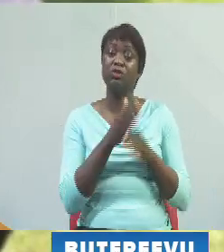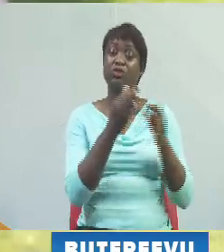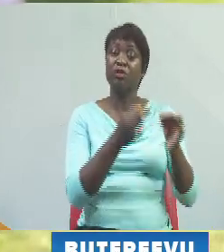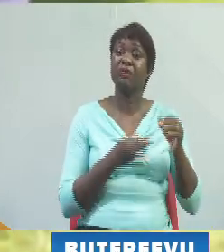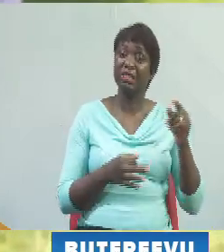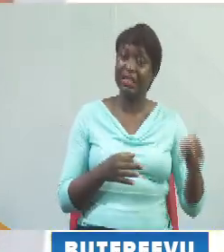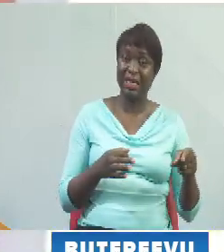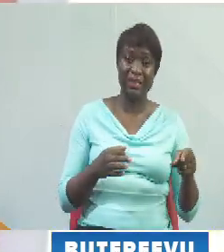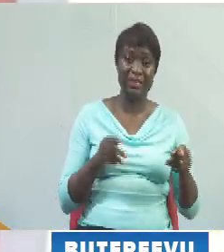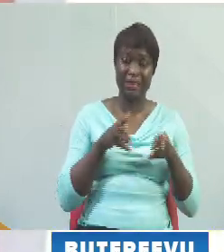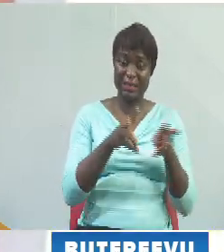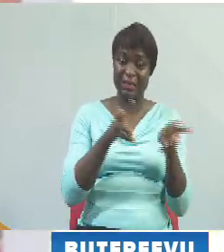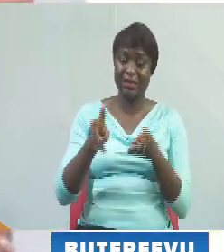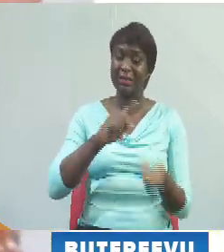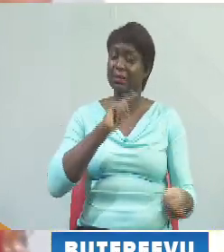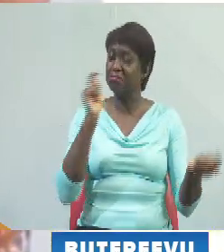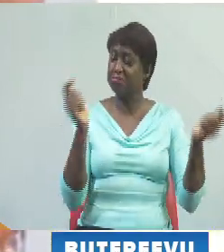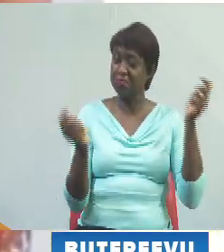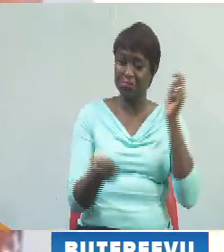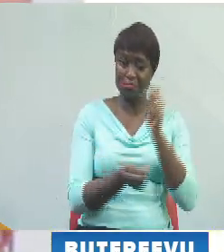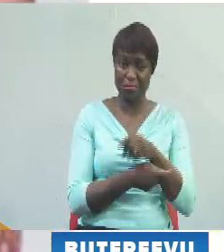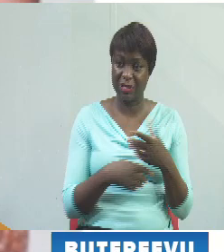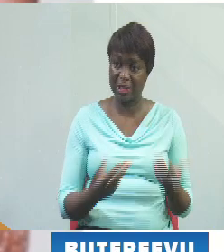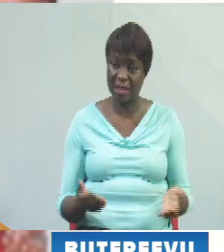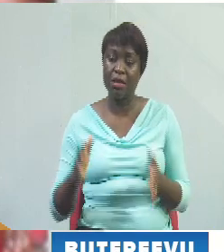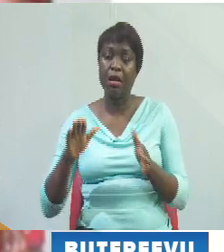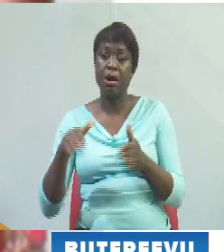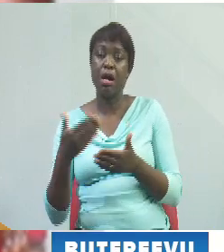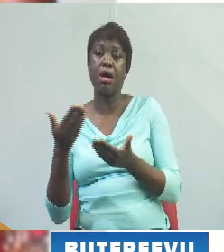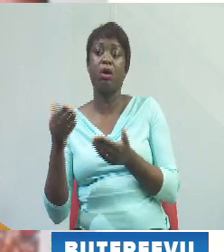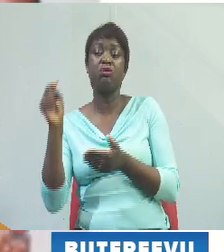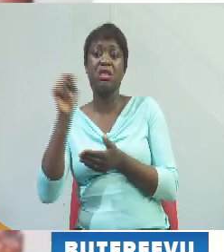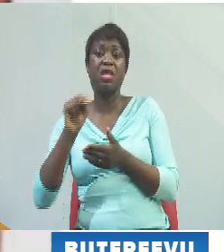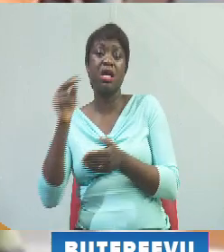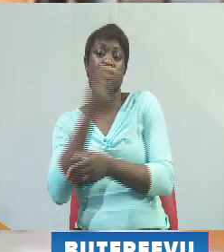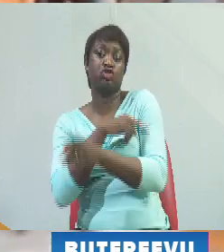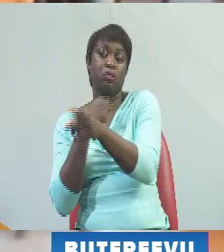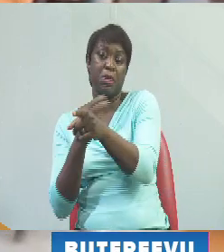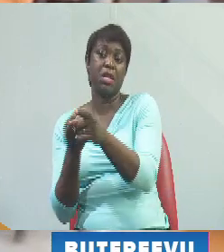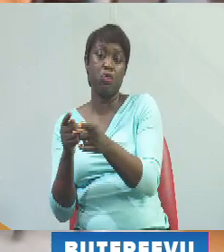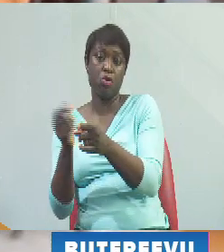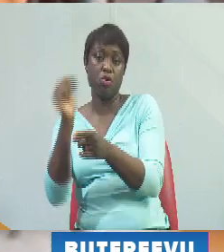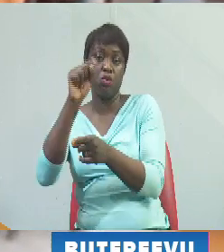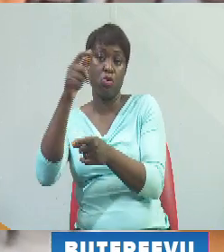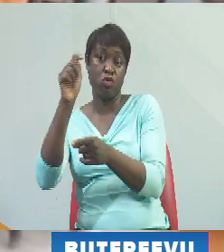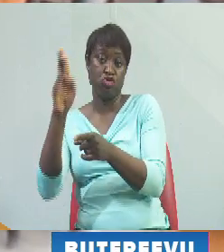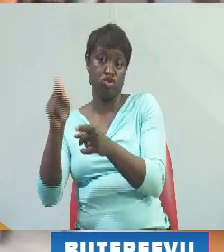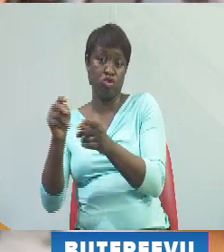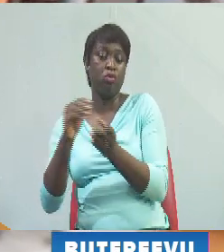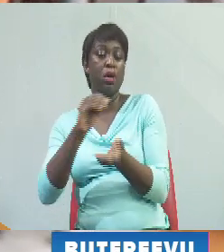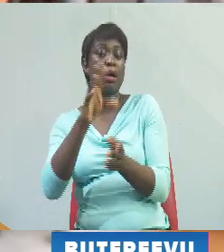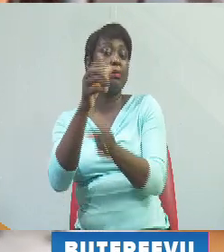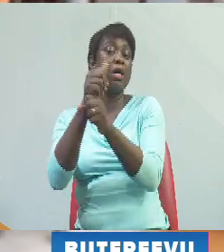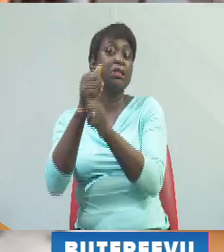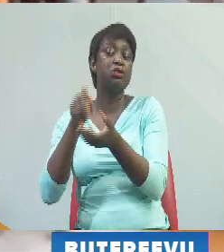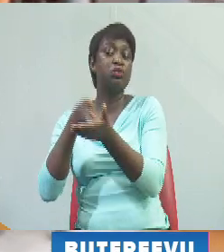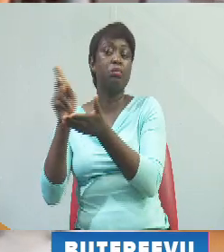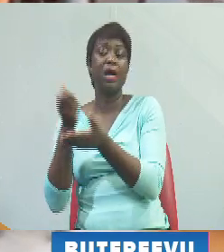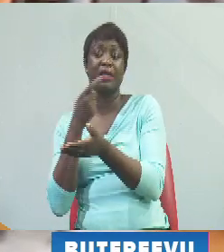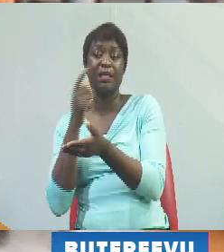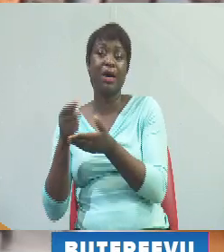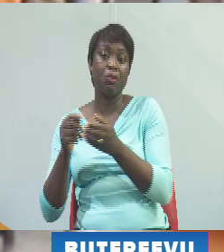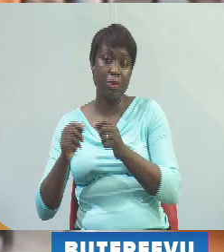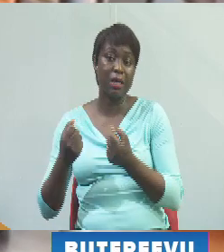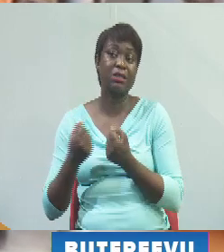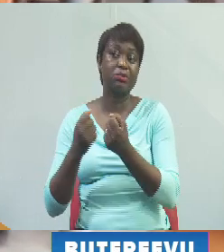bwe yakyusa enkola National Medical Stores mwalina okufunira ensimbi ez'okugula eddagala n'okulimunyisa mu ggwanga. Kuno kwogatta n'ensimbi entono